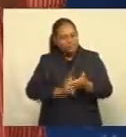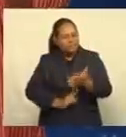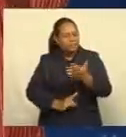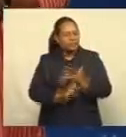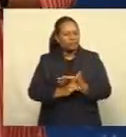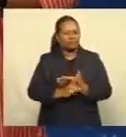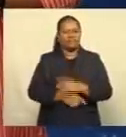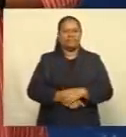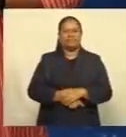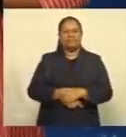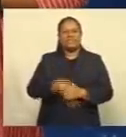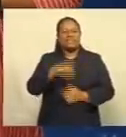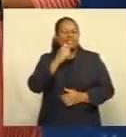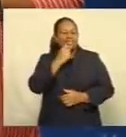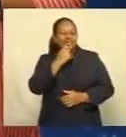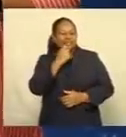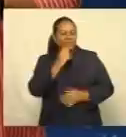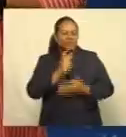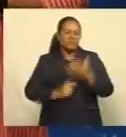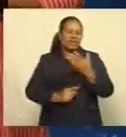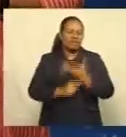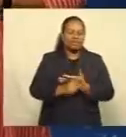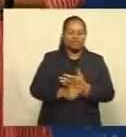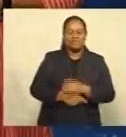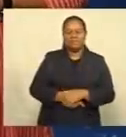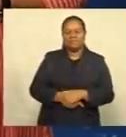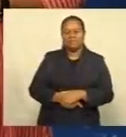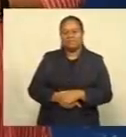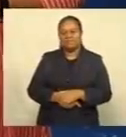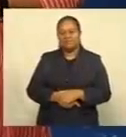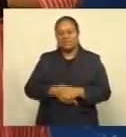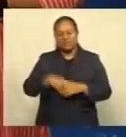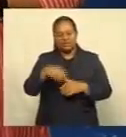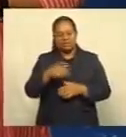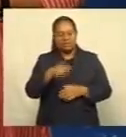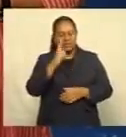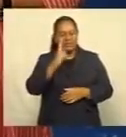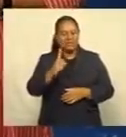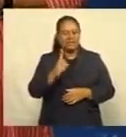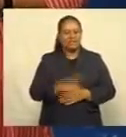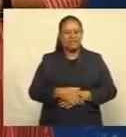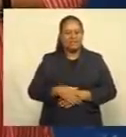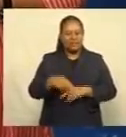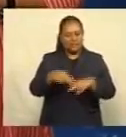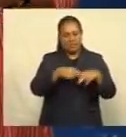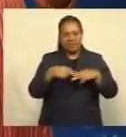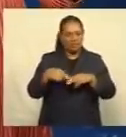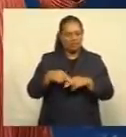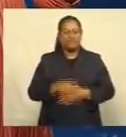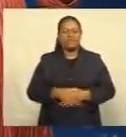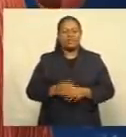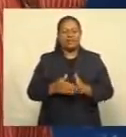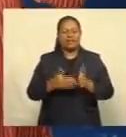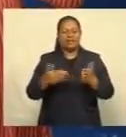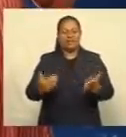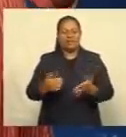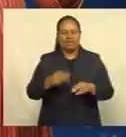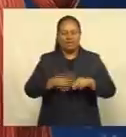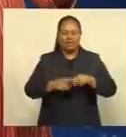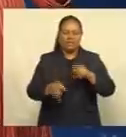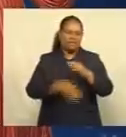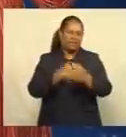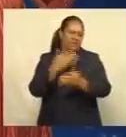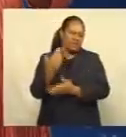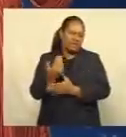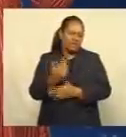is a bit of a hassle for our commuters. The entire country will see showers. And looking further on to Friday, the best